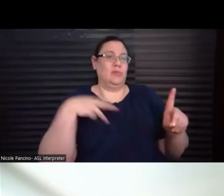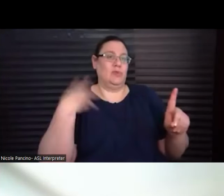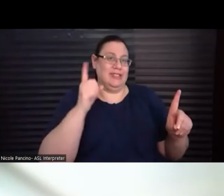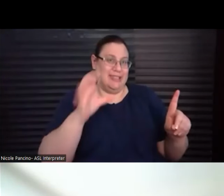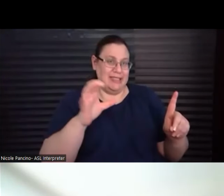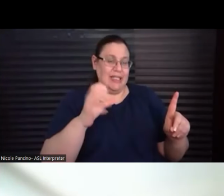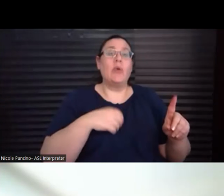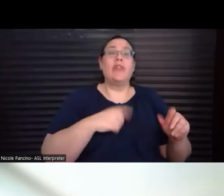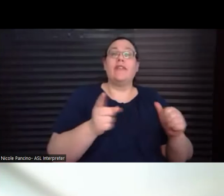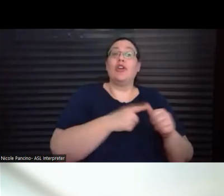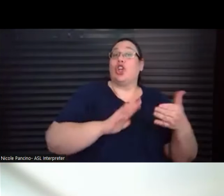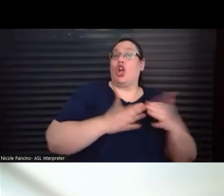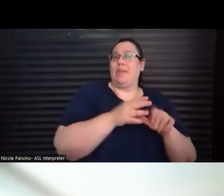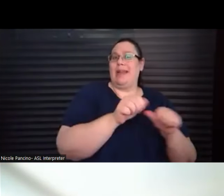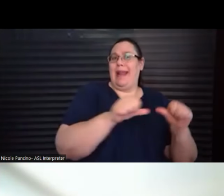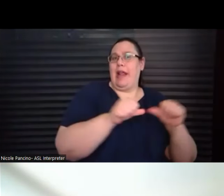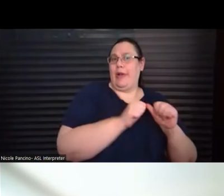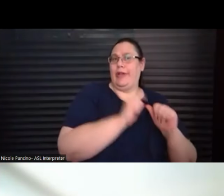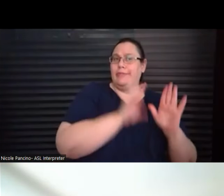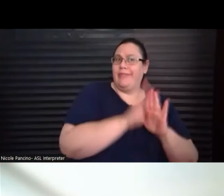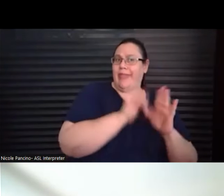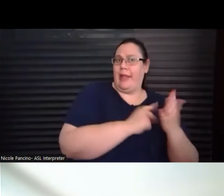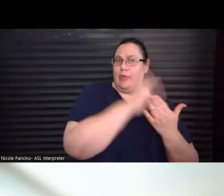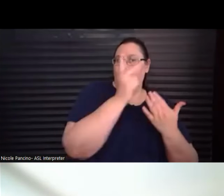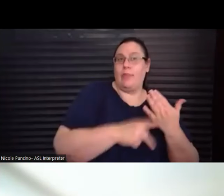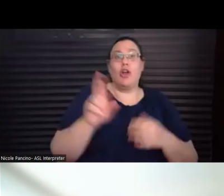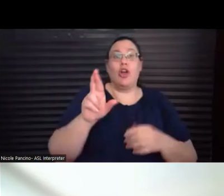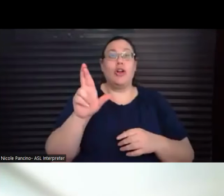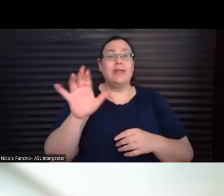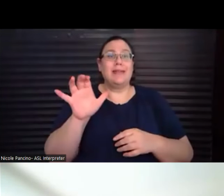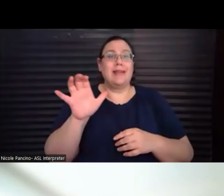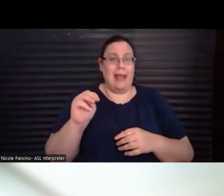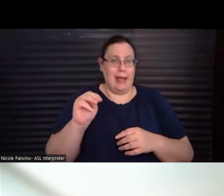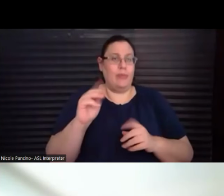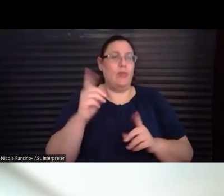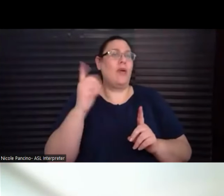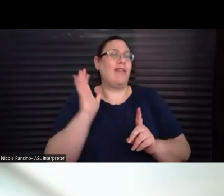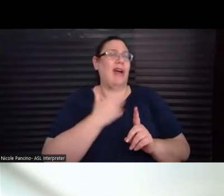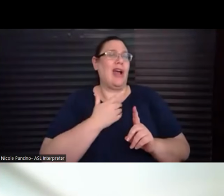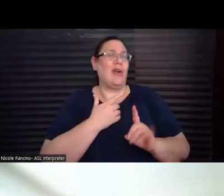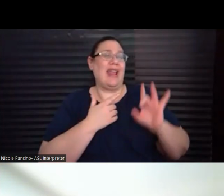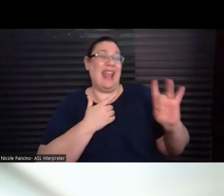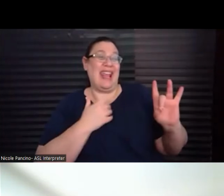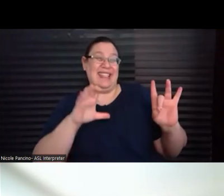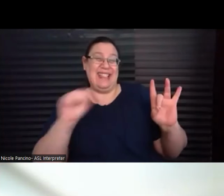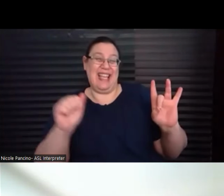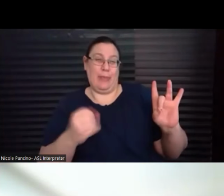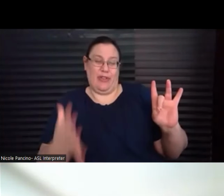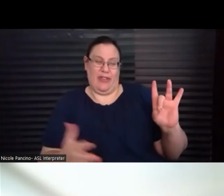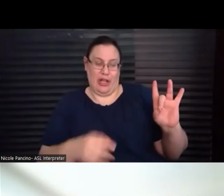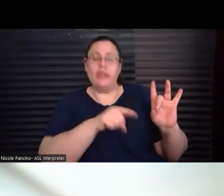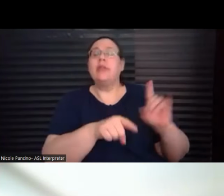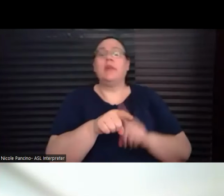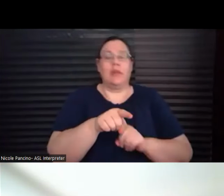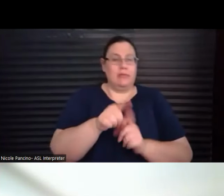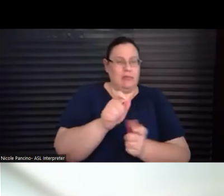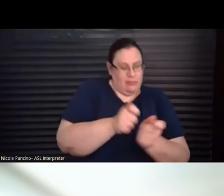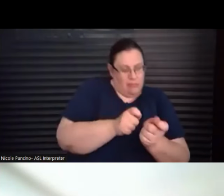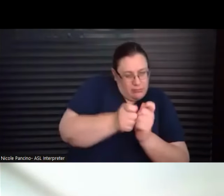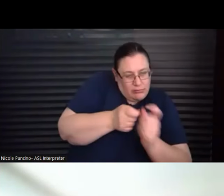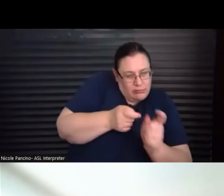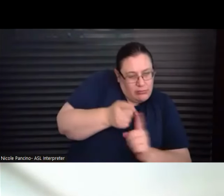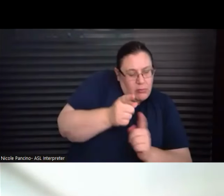the program. So RCM, which is one of our HCA providers, customized and adapted the program